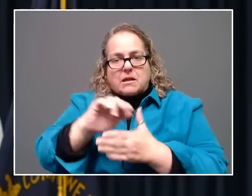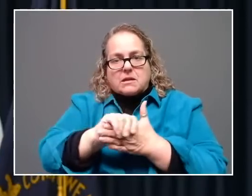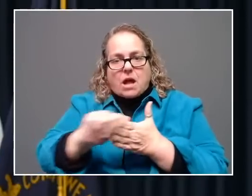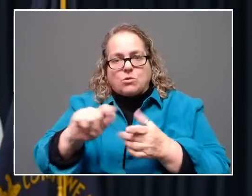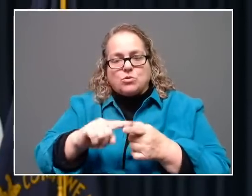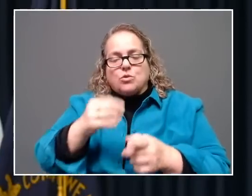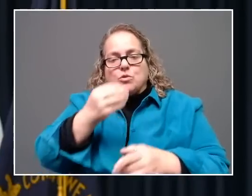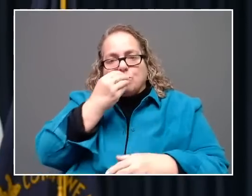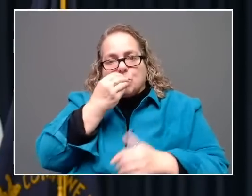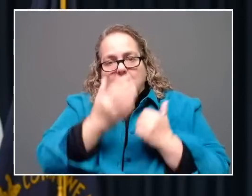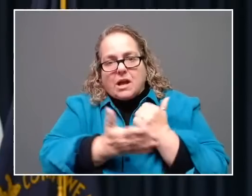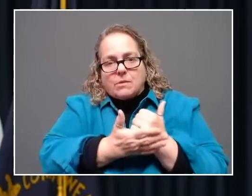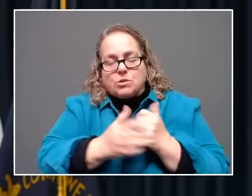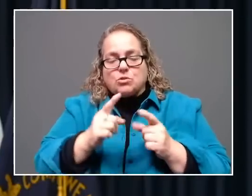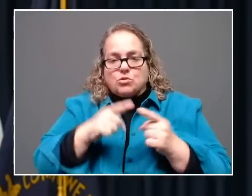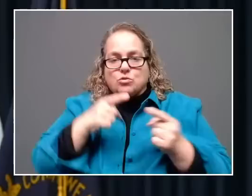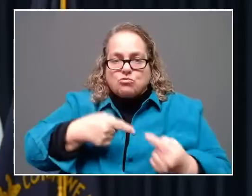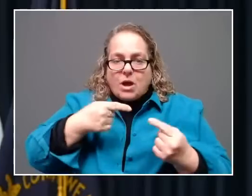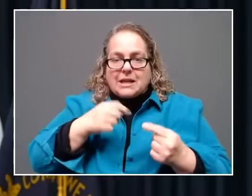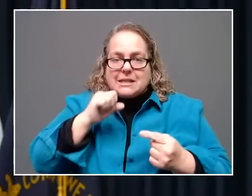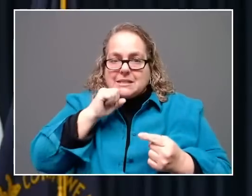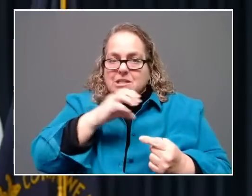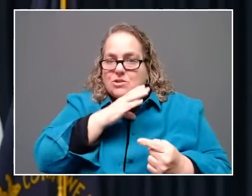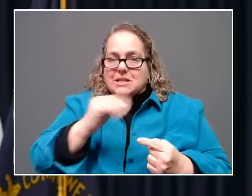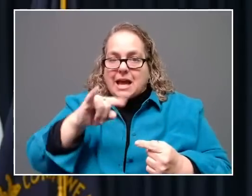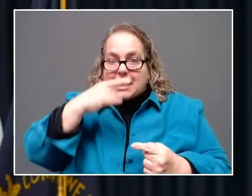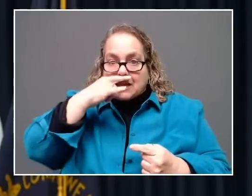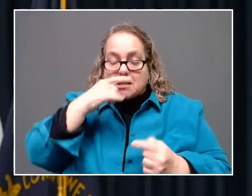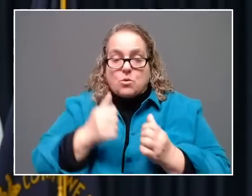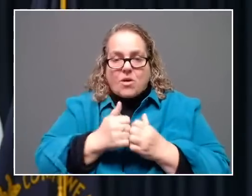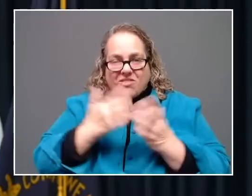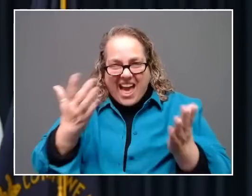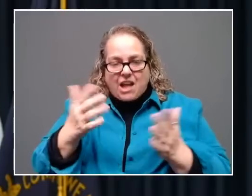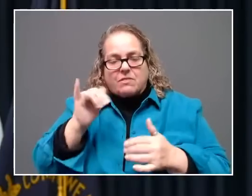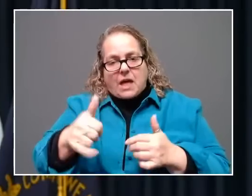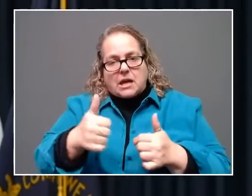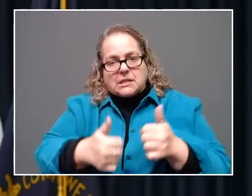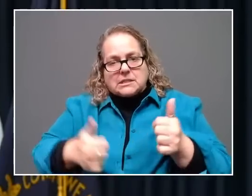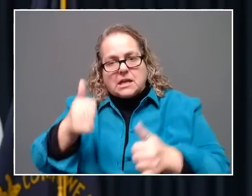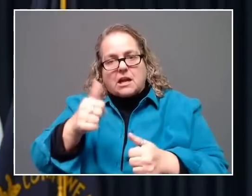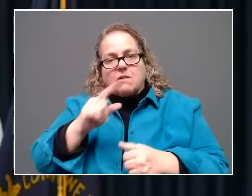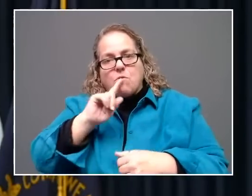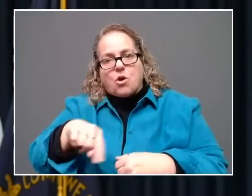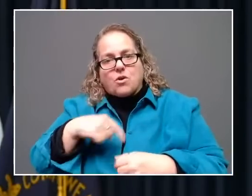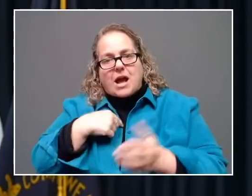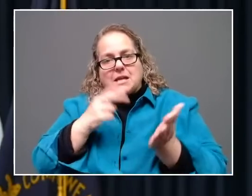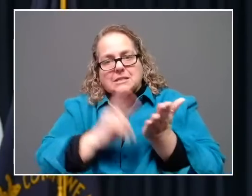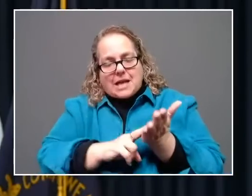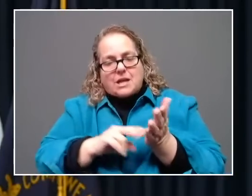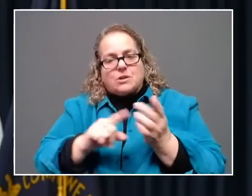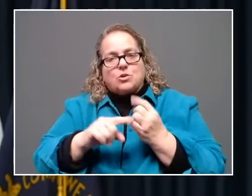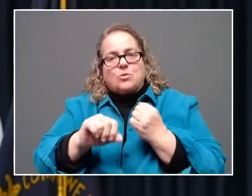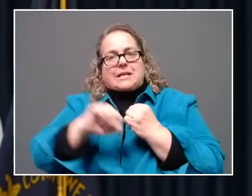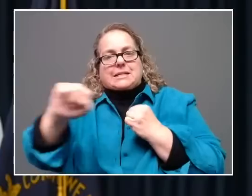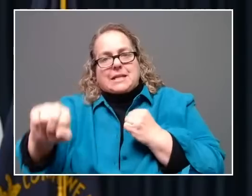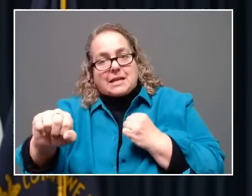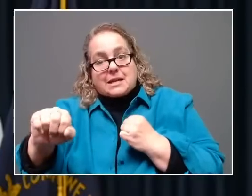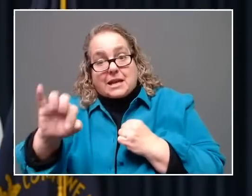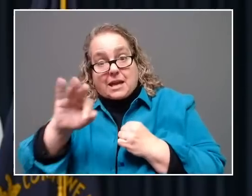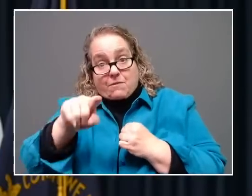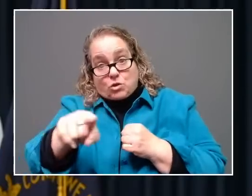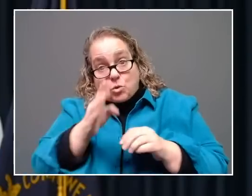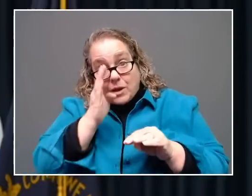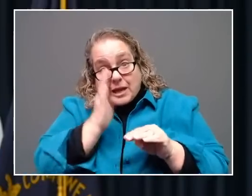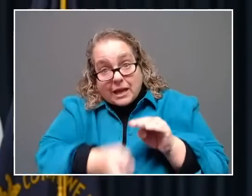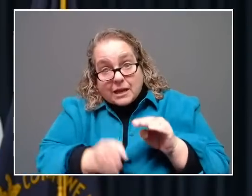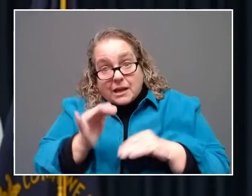and struggling kids without the executive order I signed being extended. And if they end it, the law that they passed says I